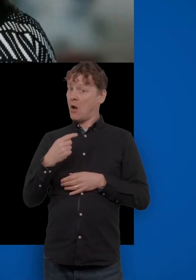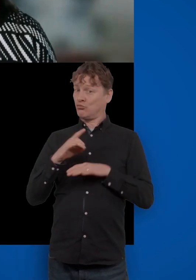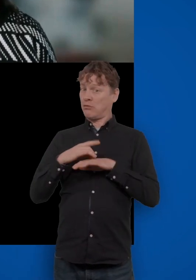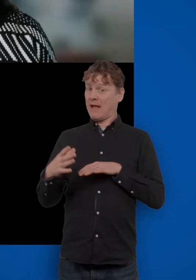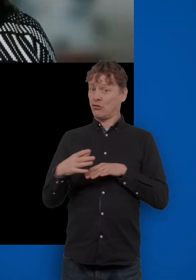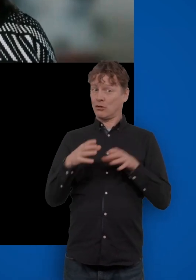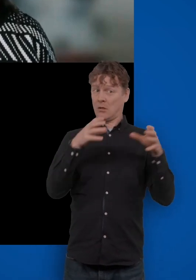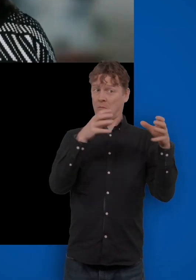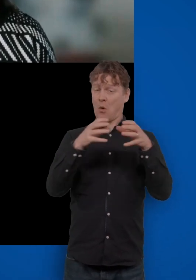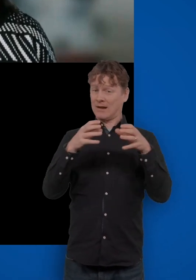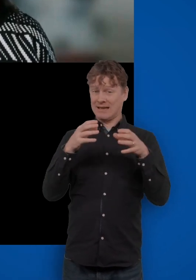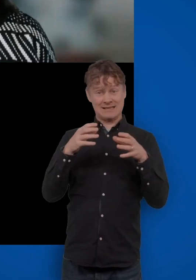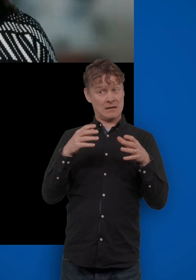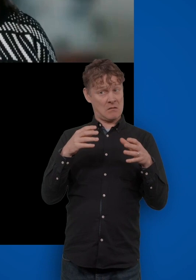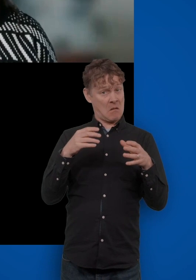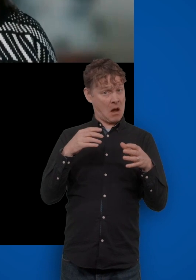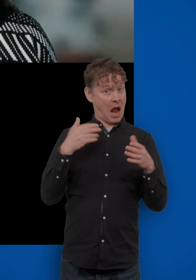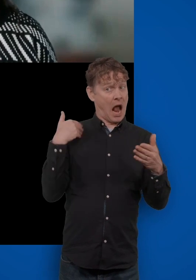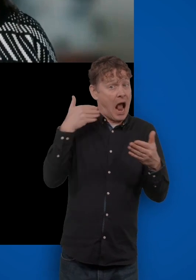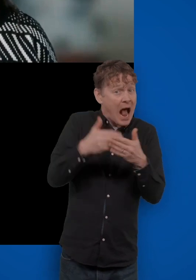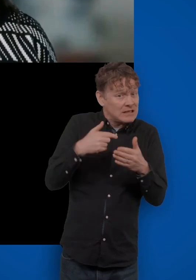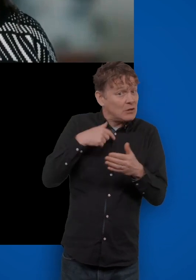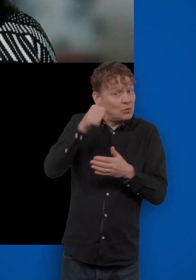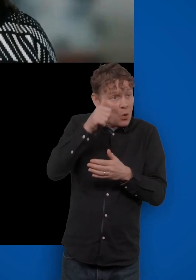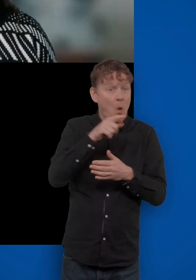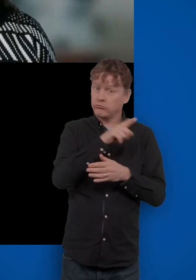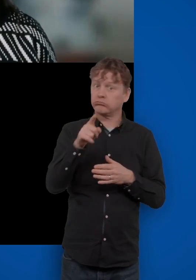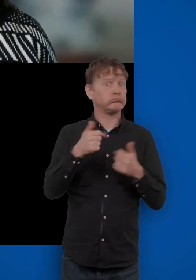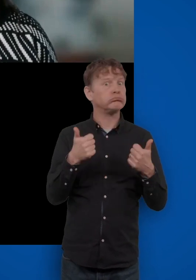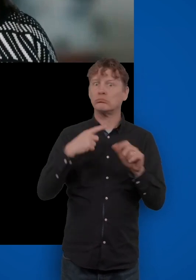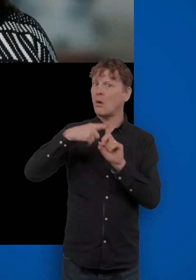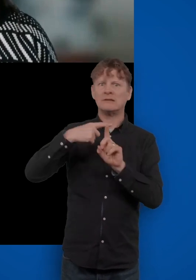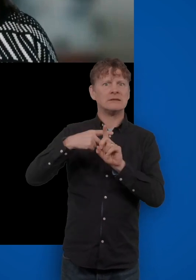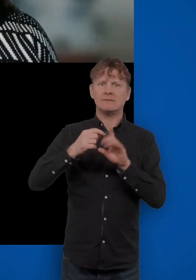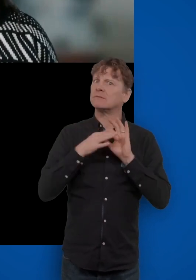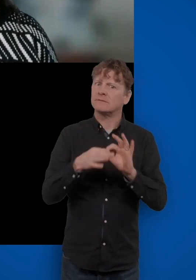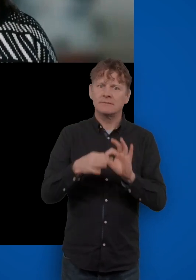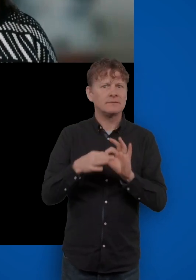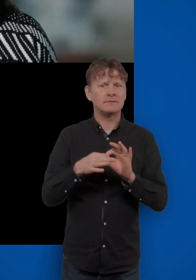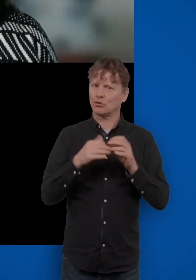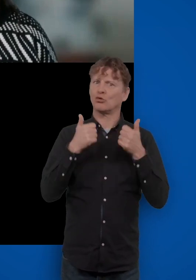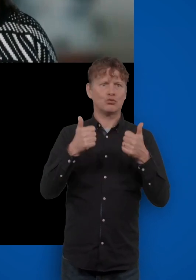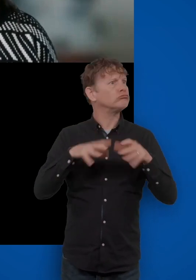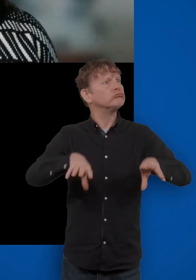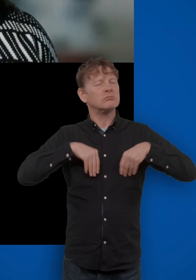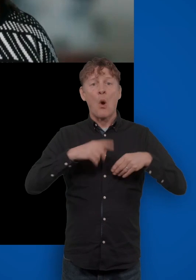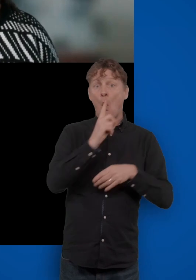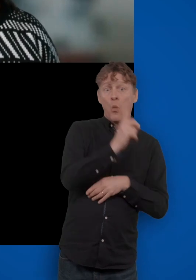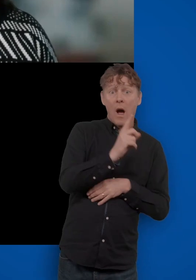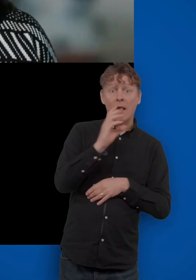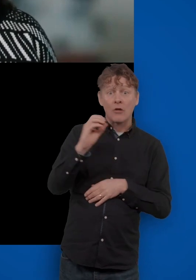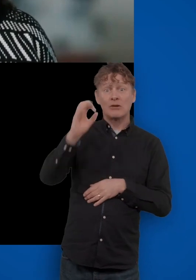our professional bodies are really engaging very positively with it, and there's good uptake. There's not